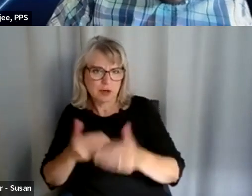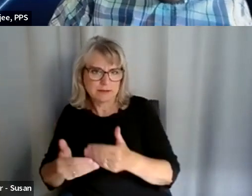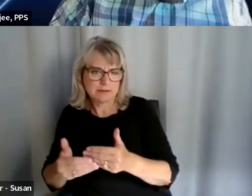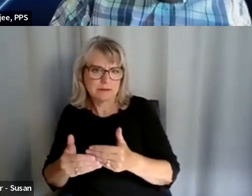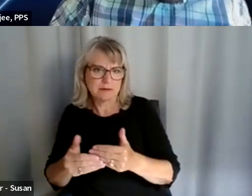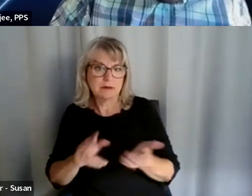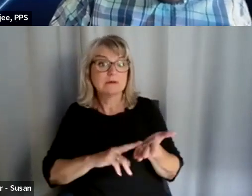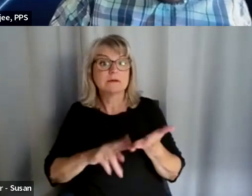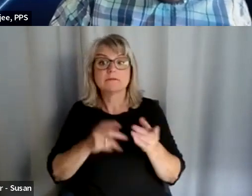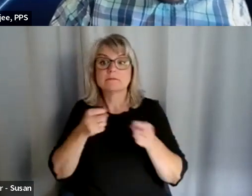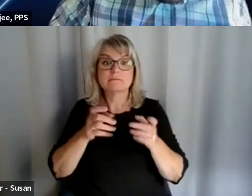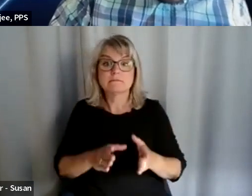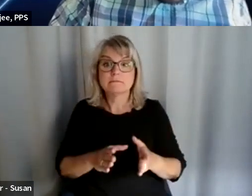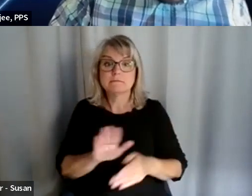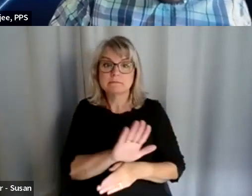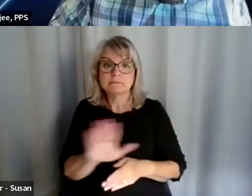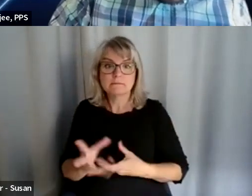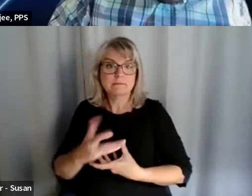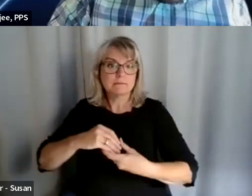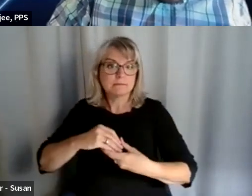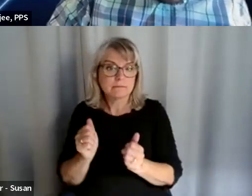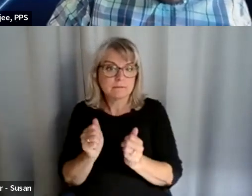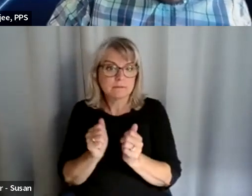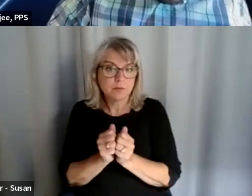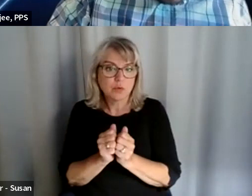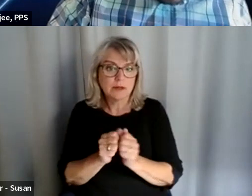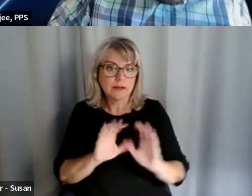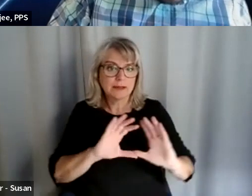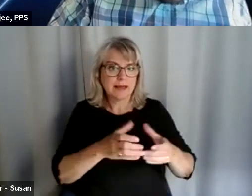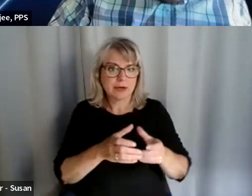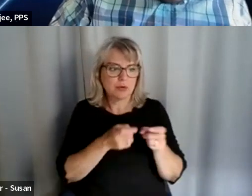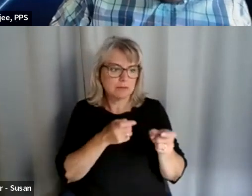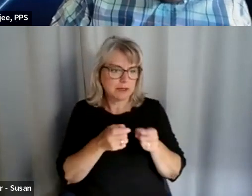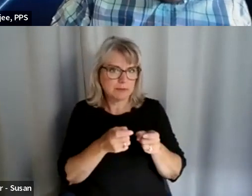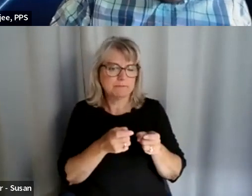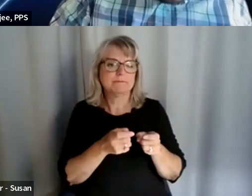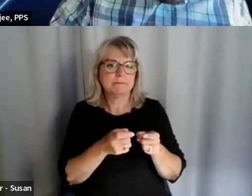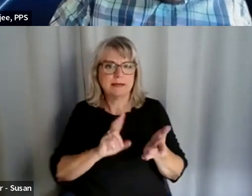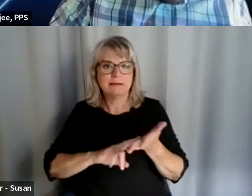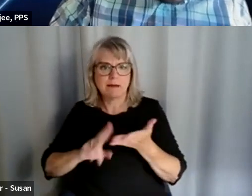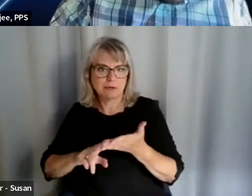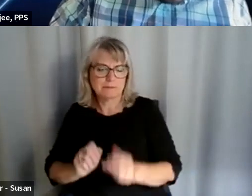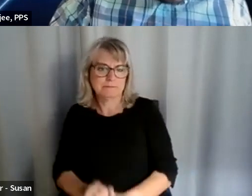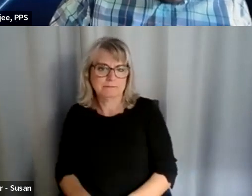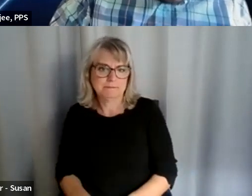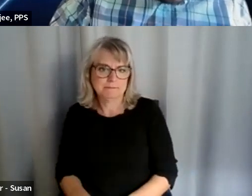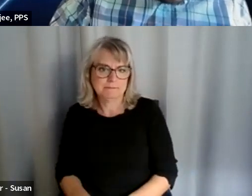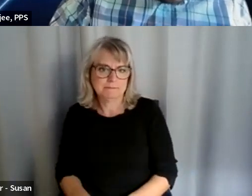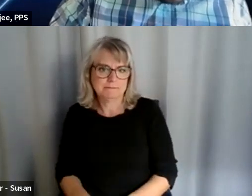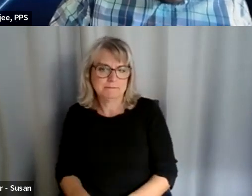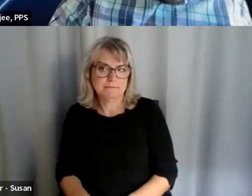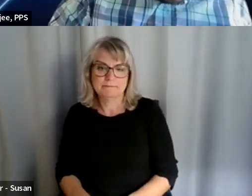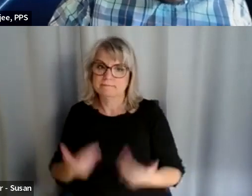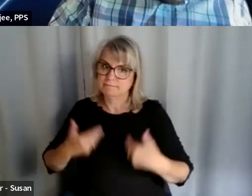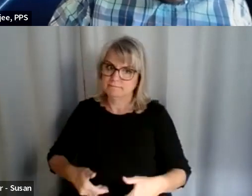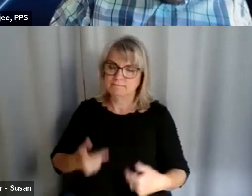project managers and folks that are involved in category management and contract writing. And I would